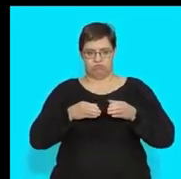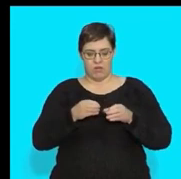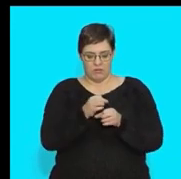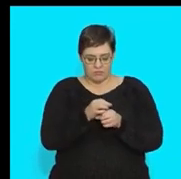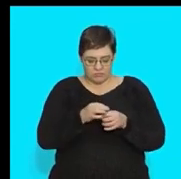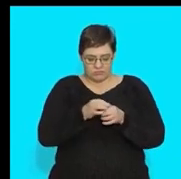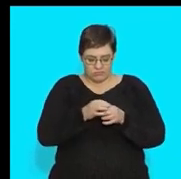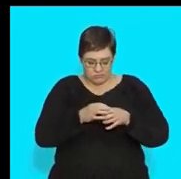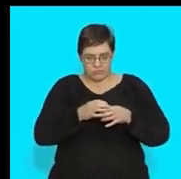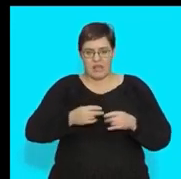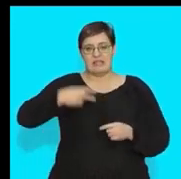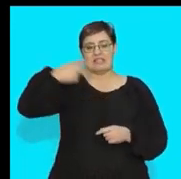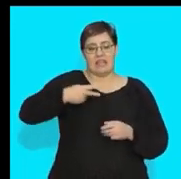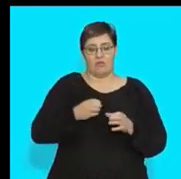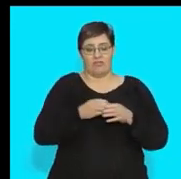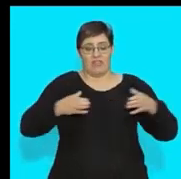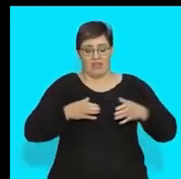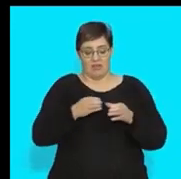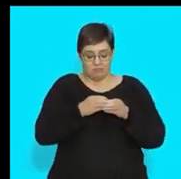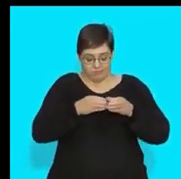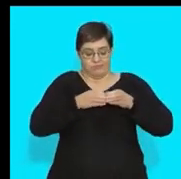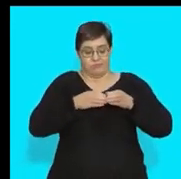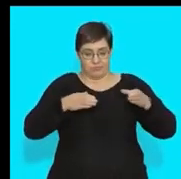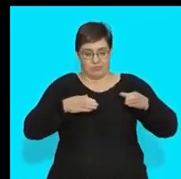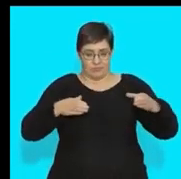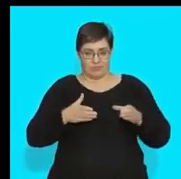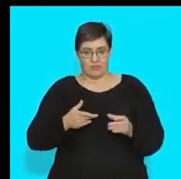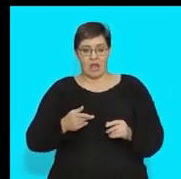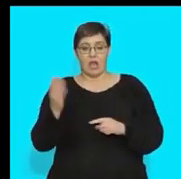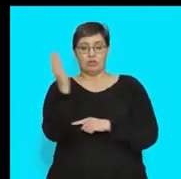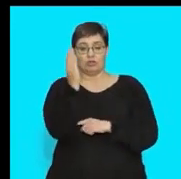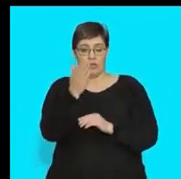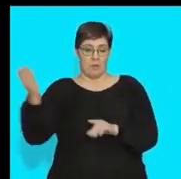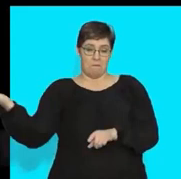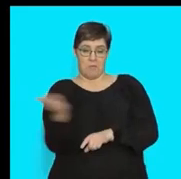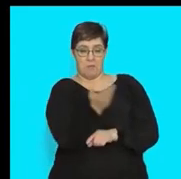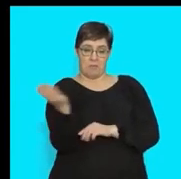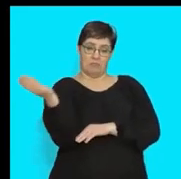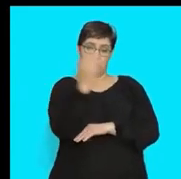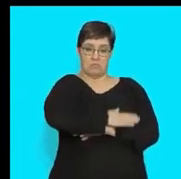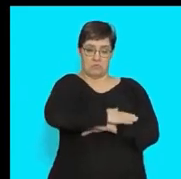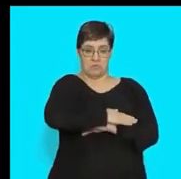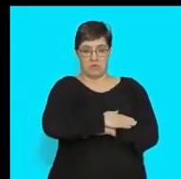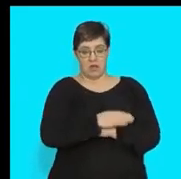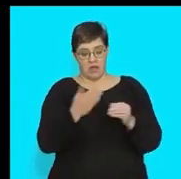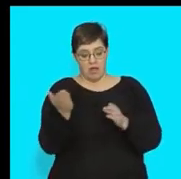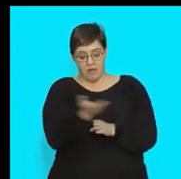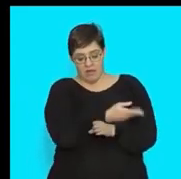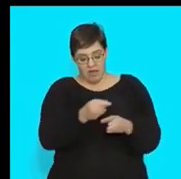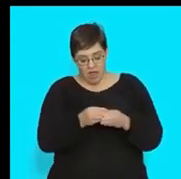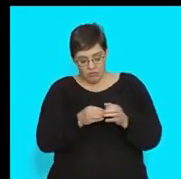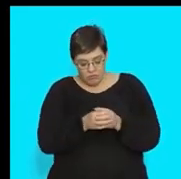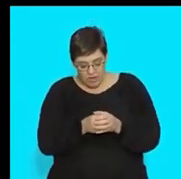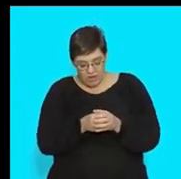called secondary thickening. And when we cut down a tree, all right, each of